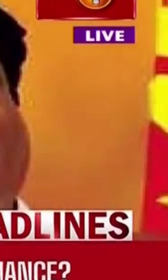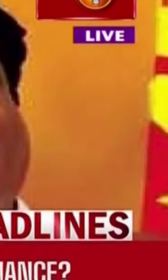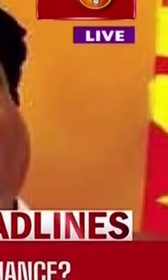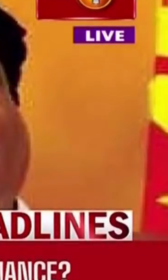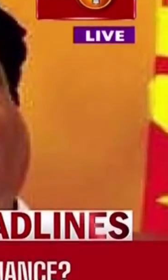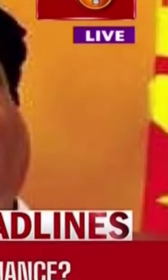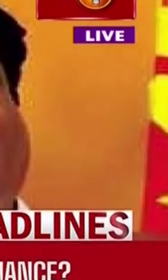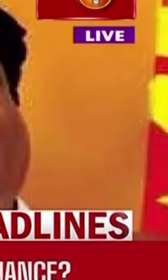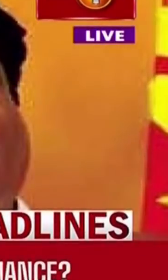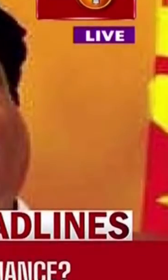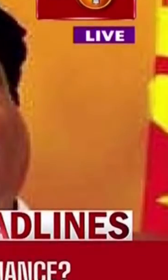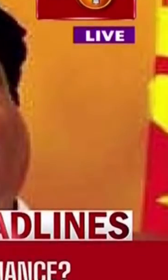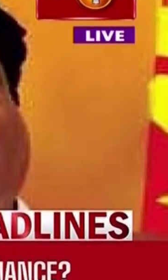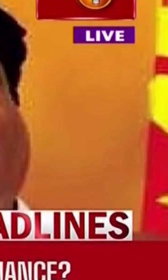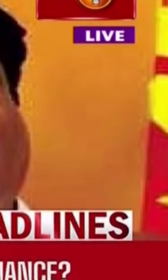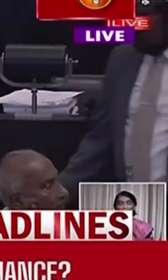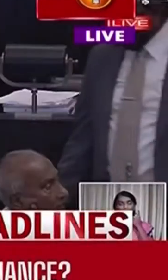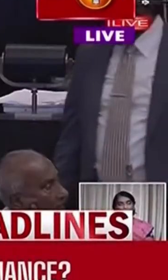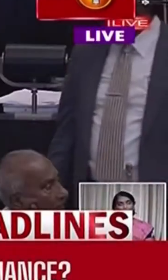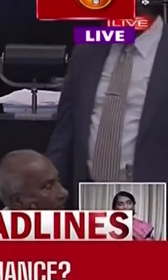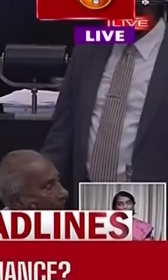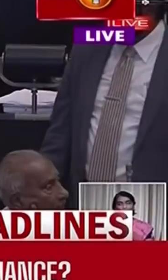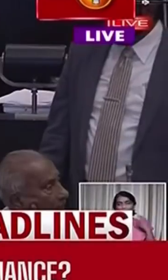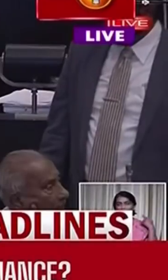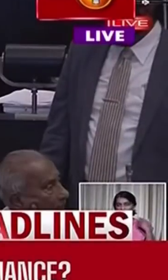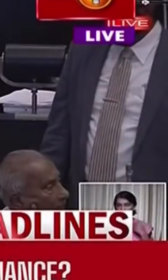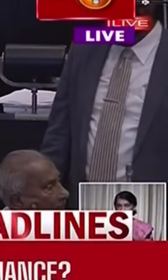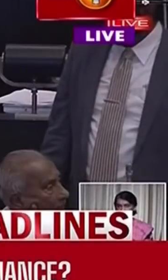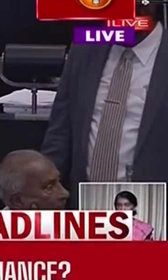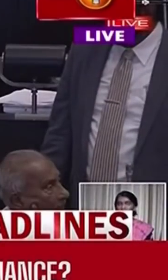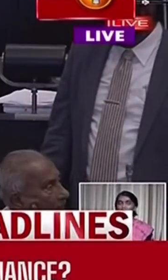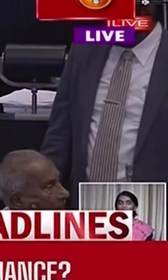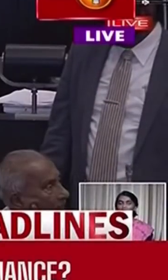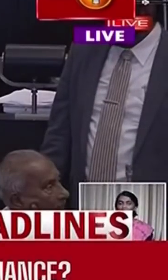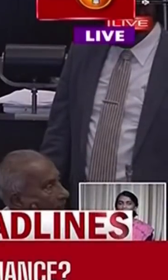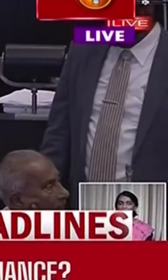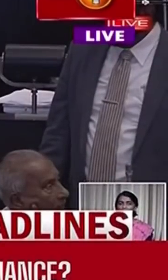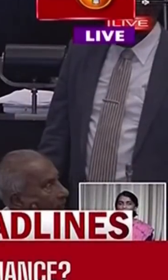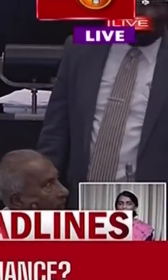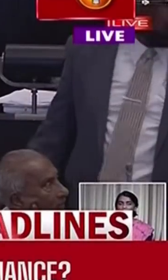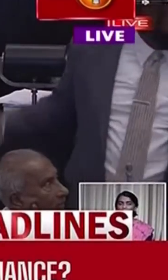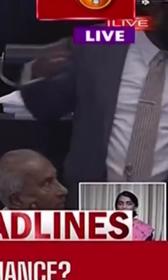Will Bandula swear in as the next finance minister?